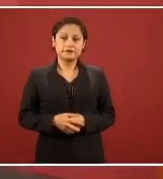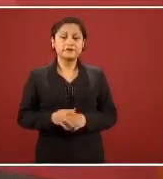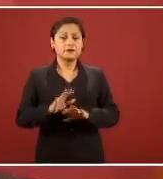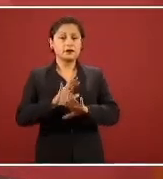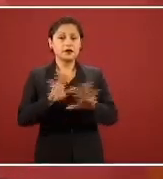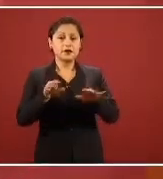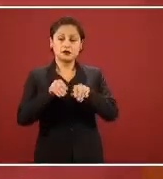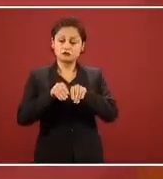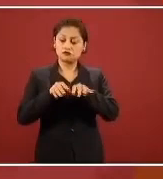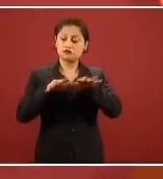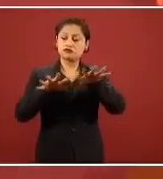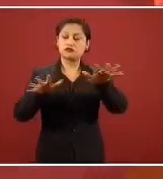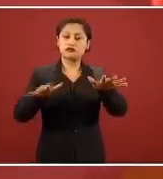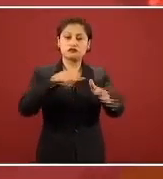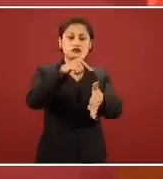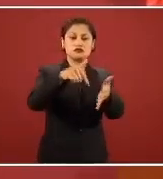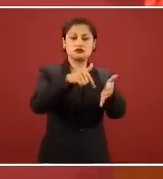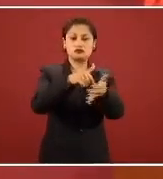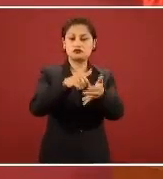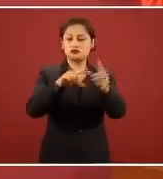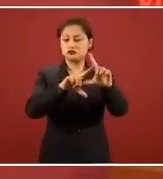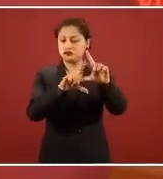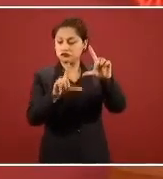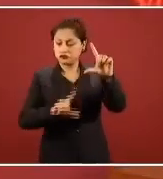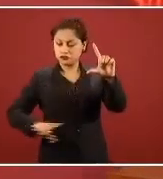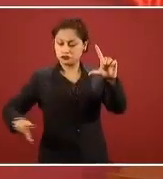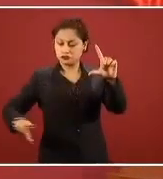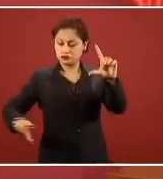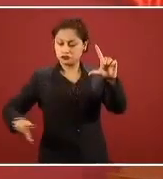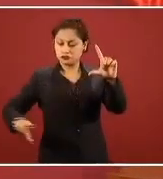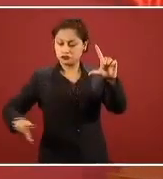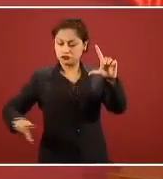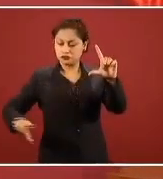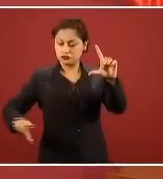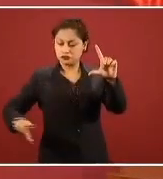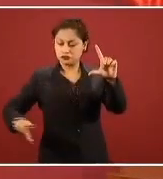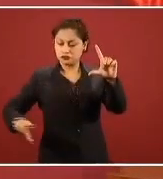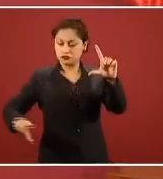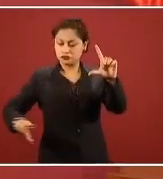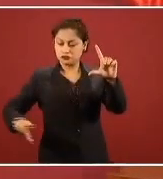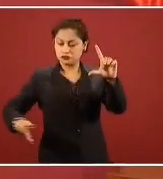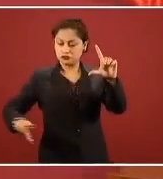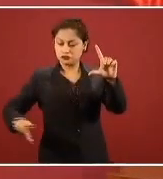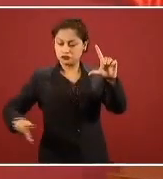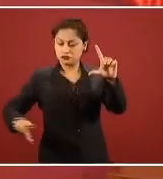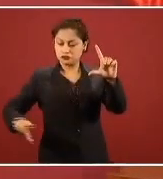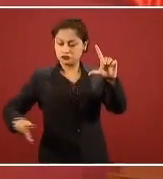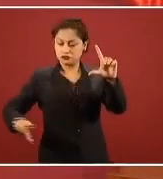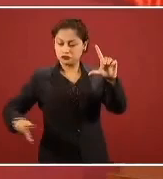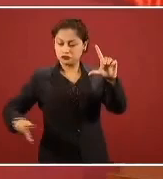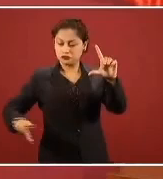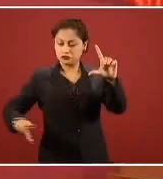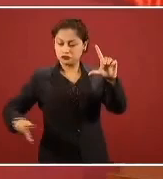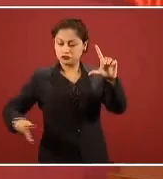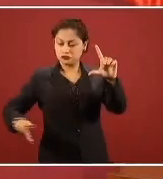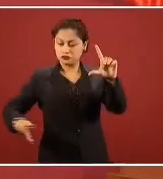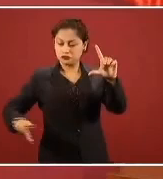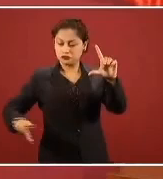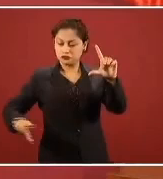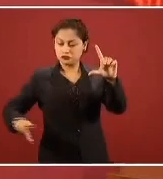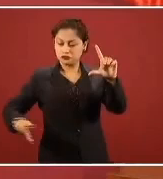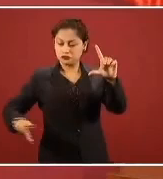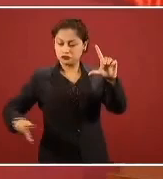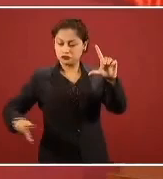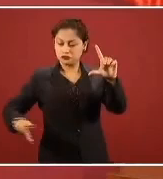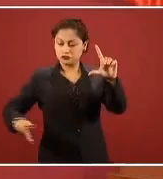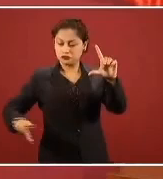150 regiones del país. And he said, we have already spread the National Guard in